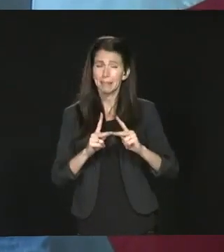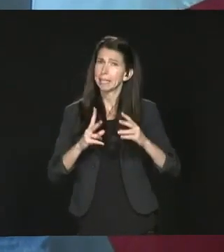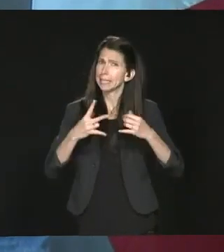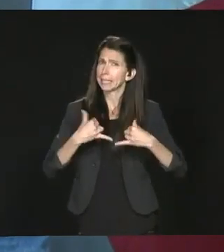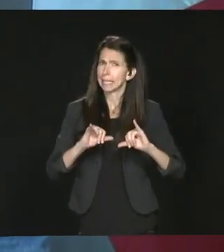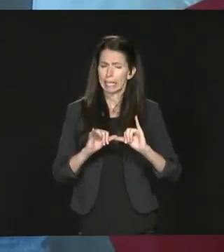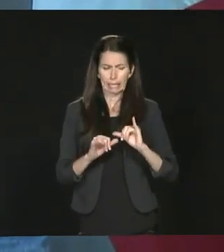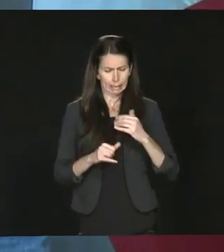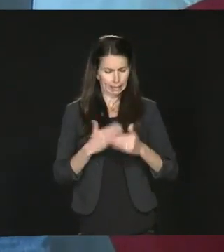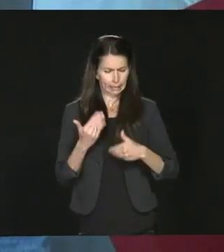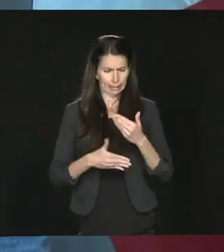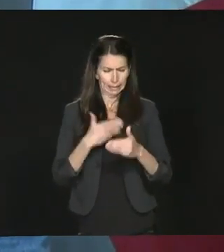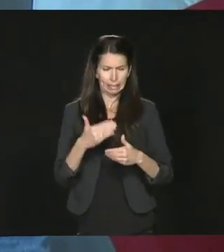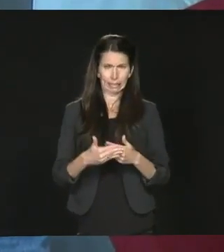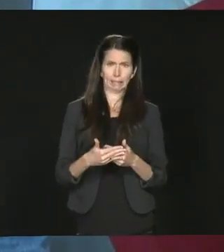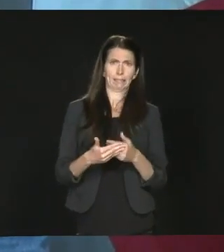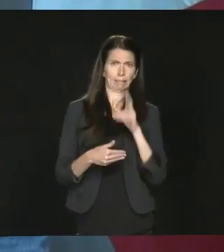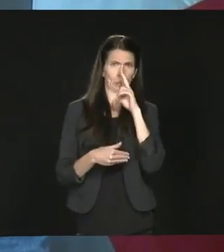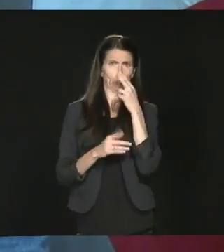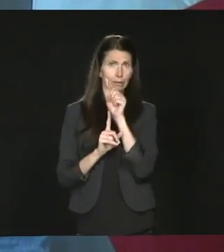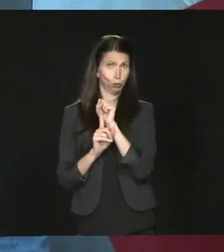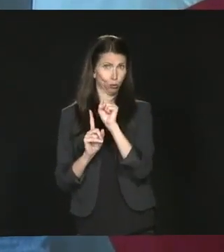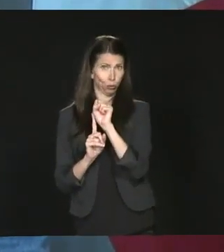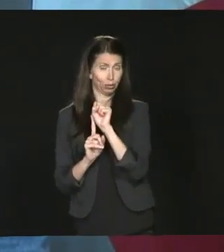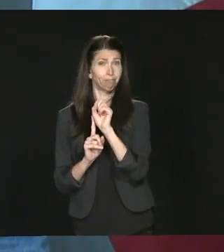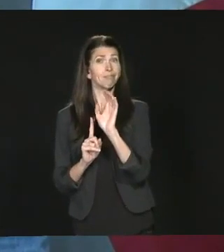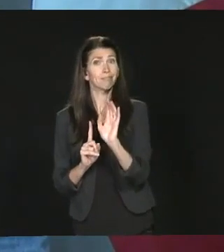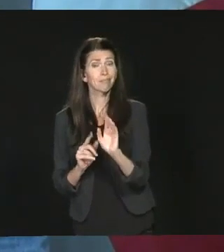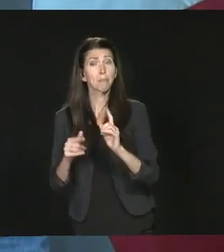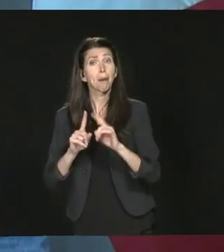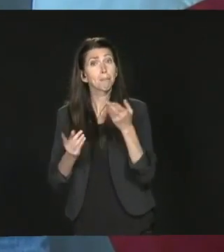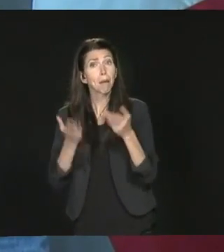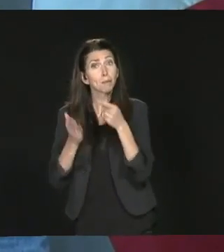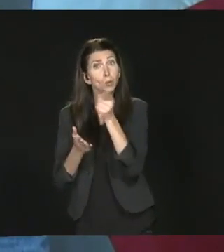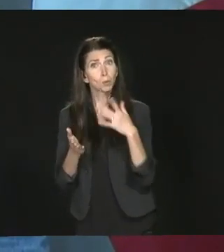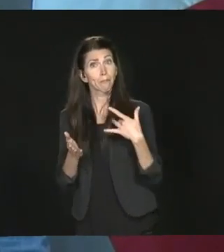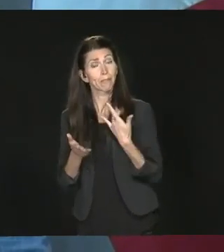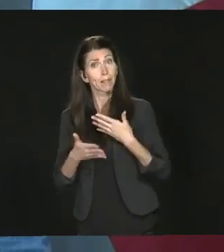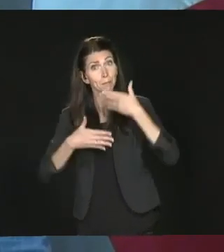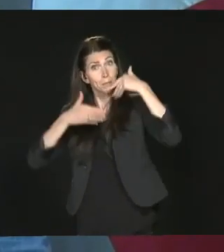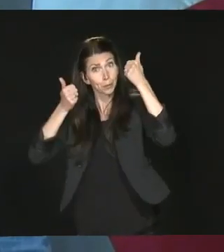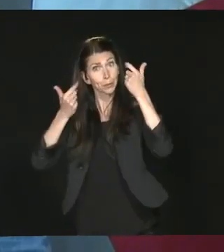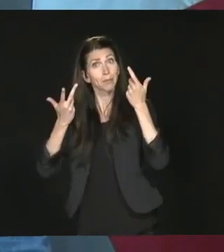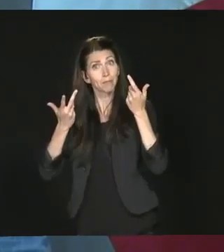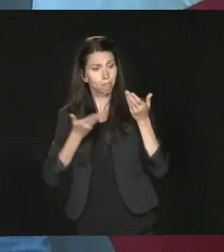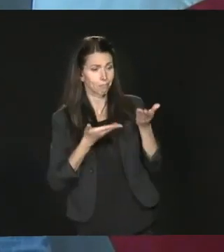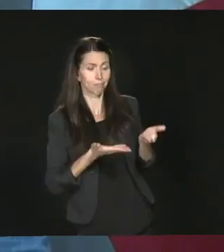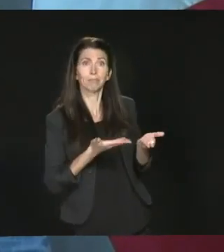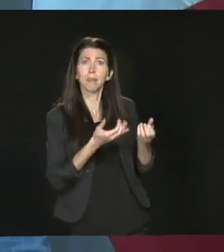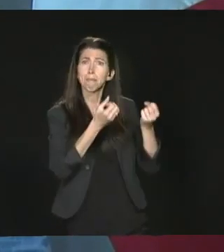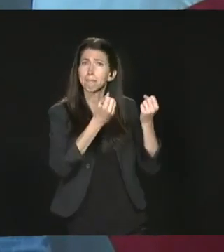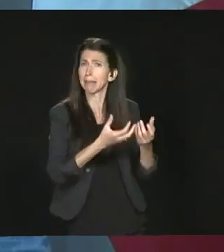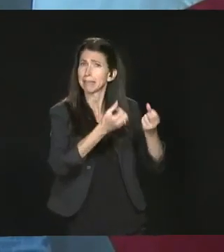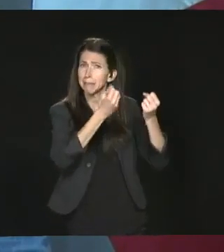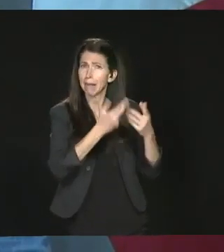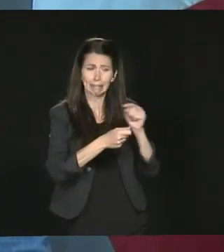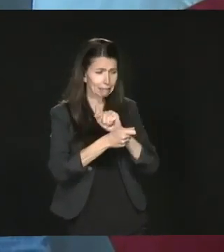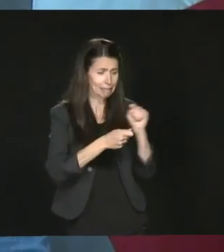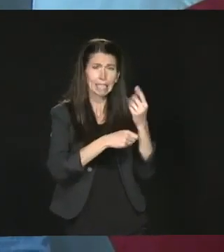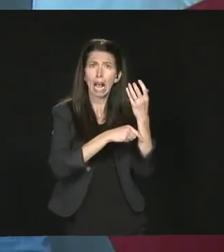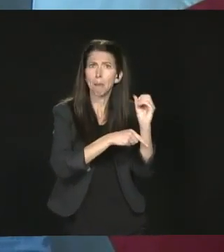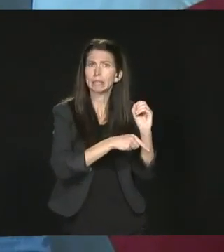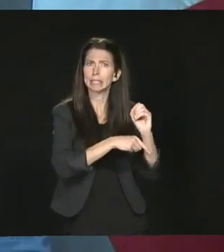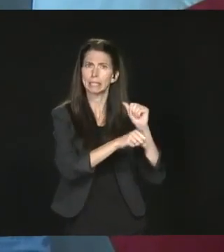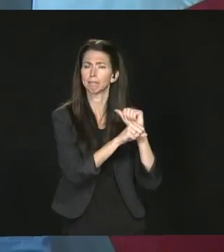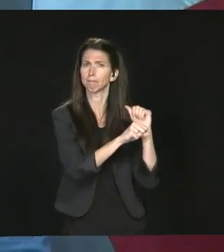that thousands and thousands of Canadian companies are stepping up to help. Innovators from across the country have proven that